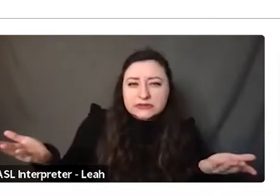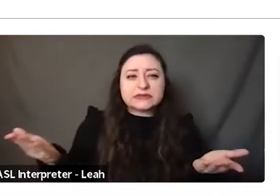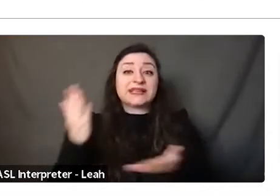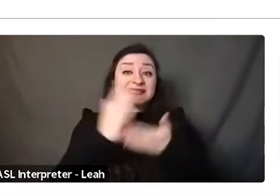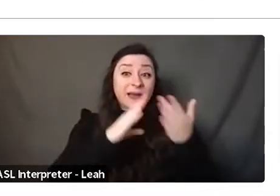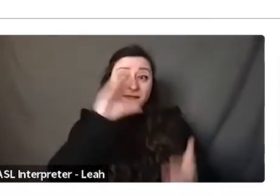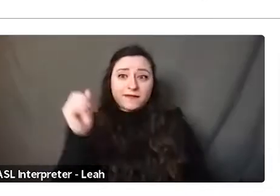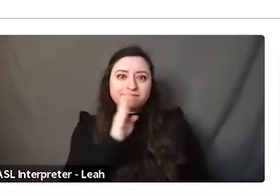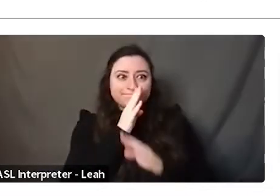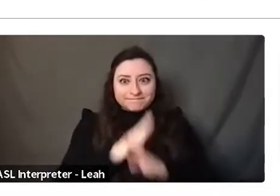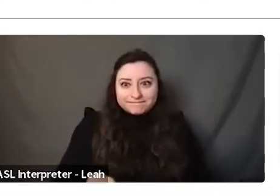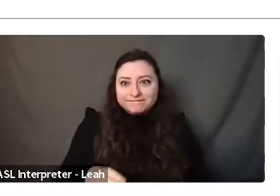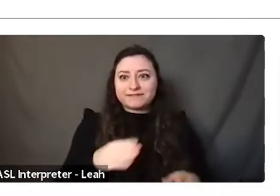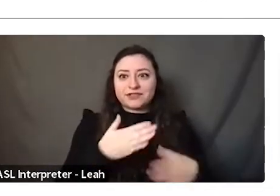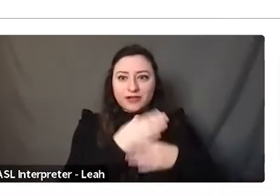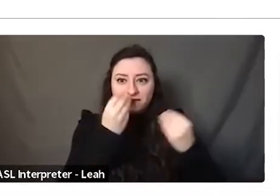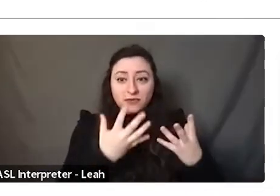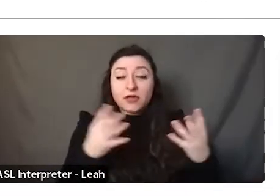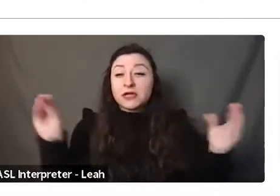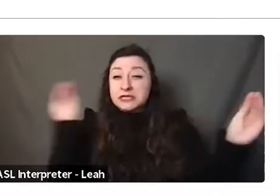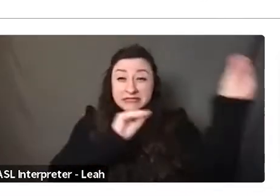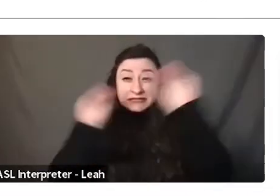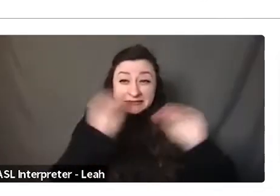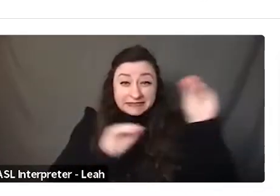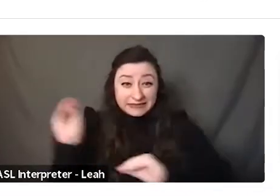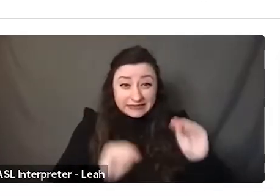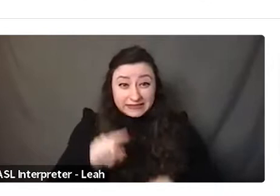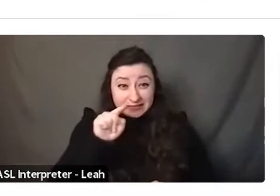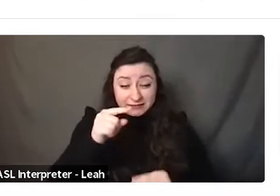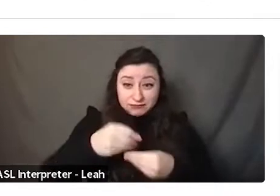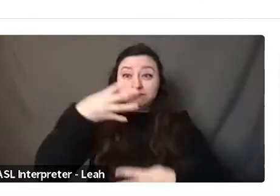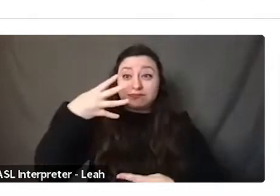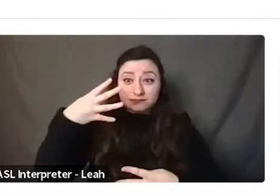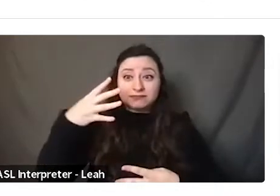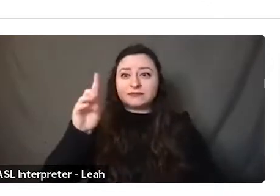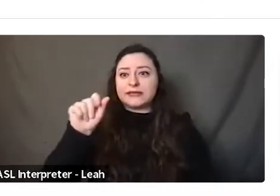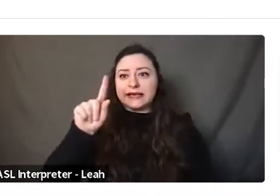their first-year suppliers, when we put it together, we eventually created a